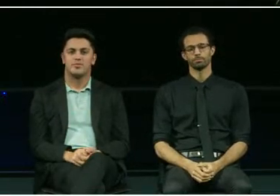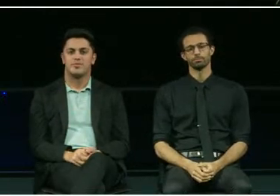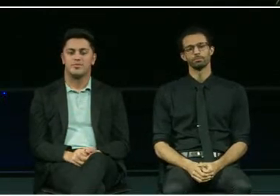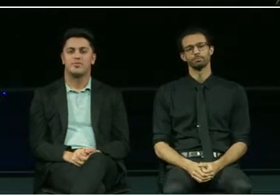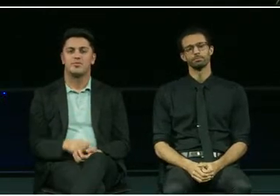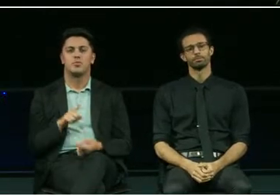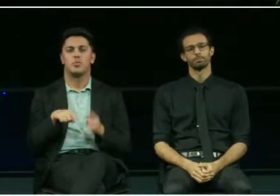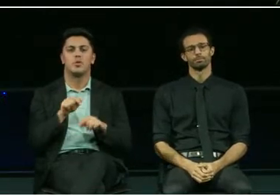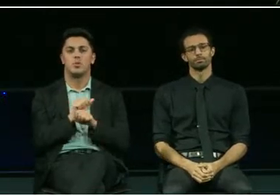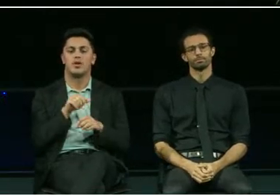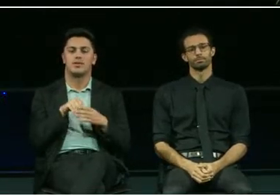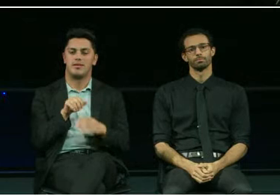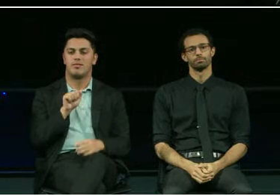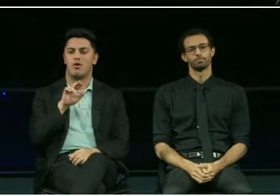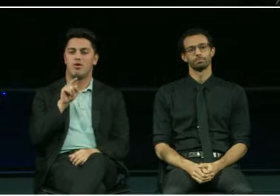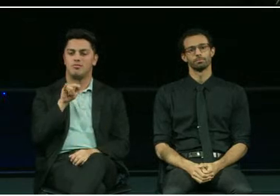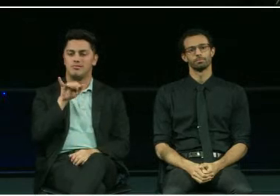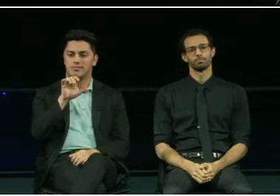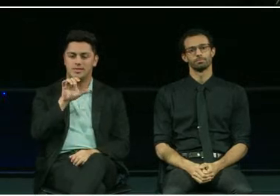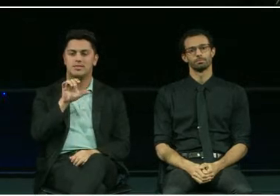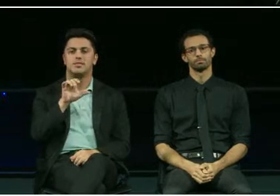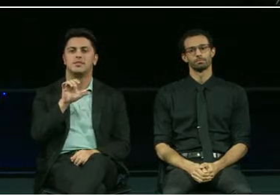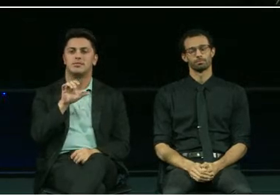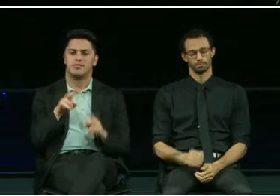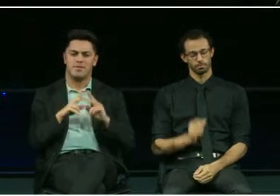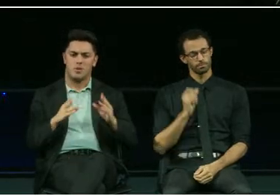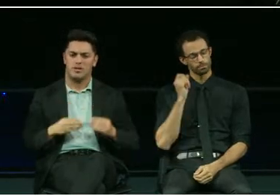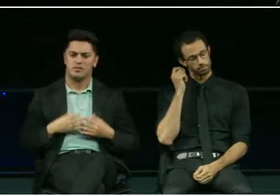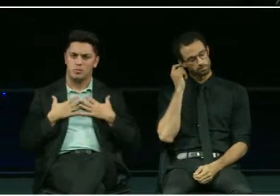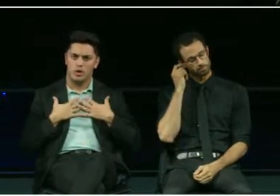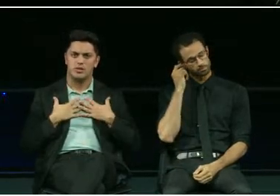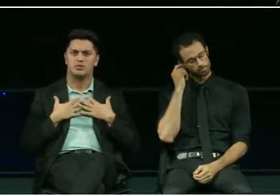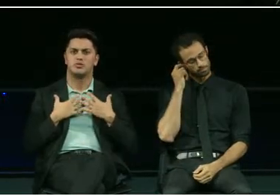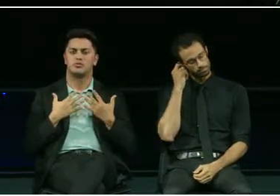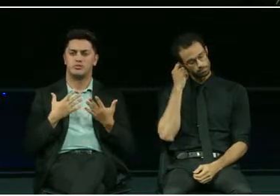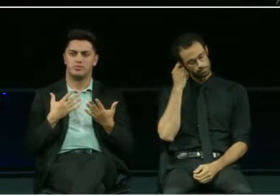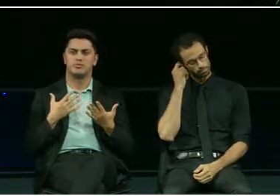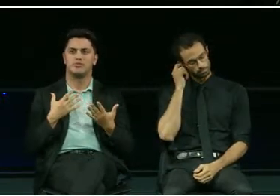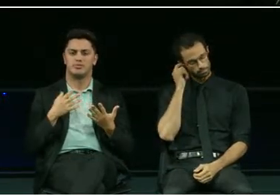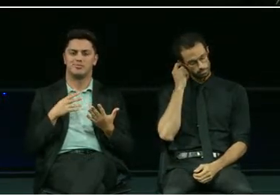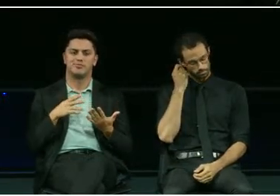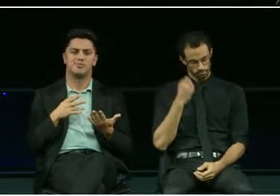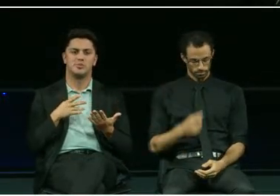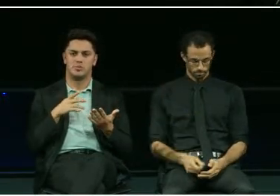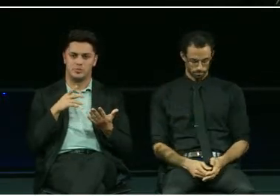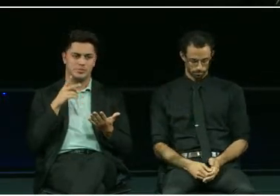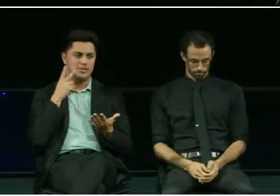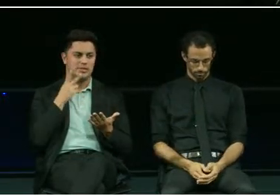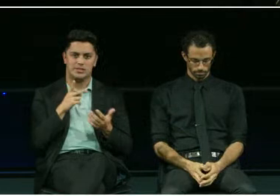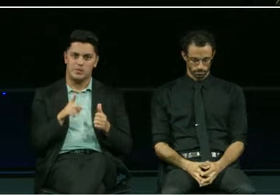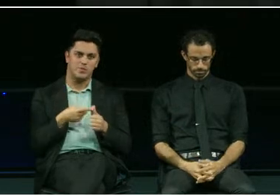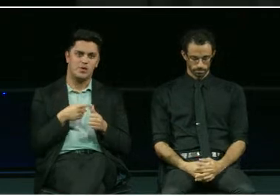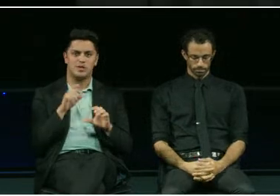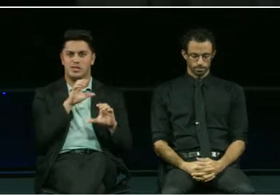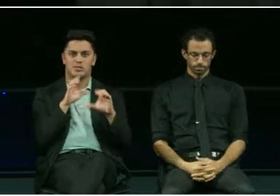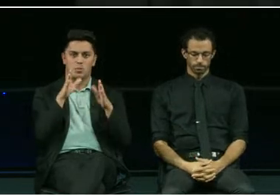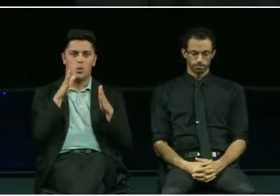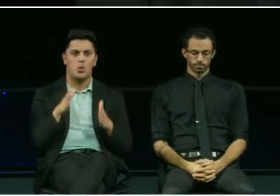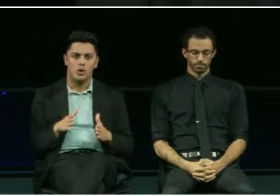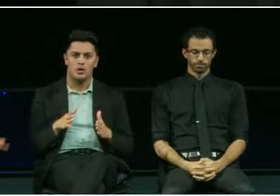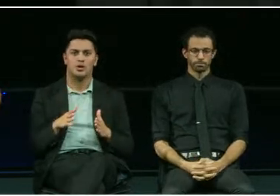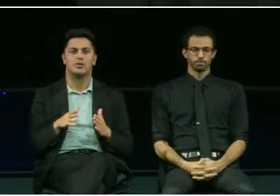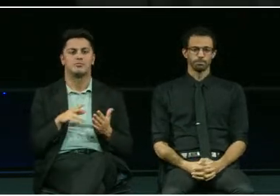For me, when working in the Arctic, it was always very inspirational to read accounts of first explorers